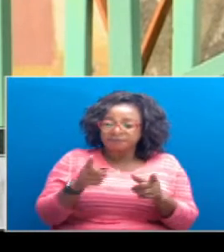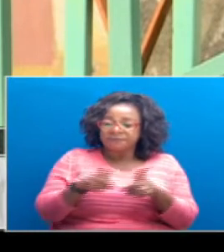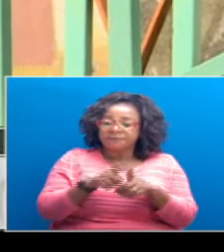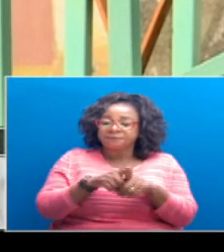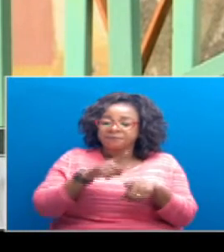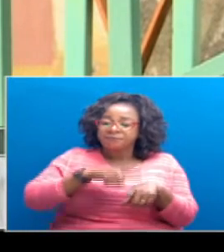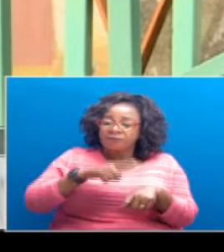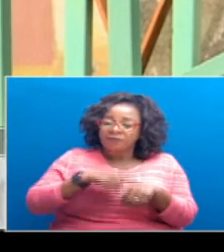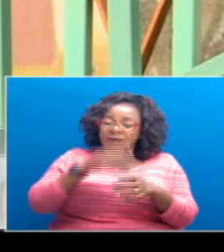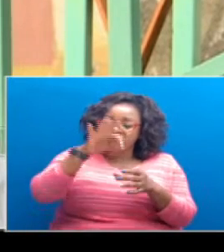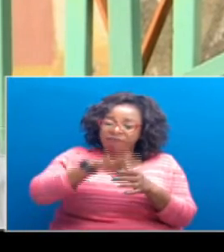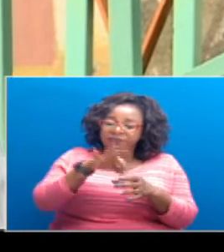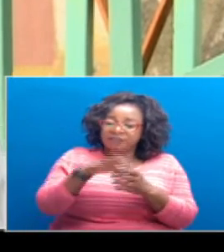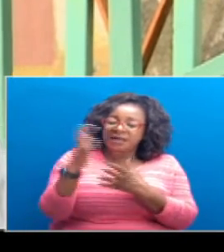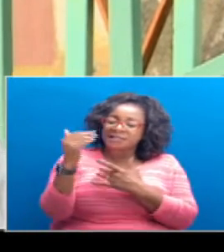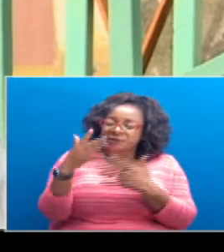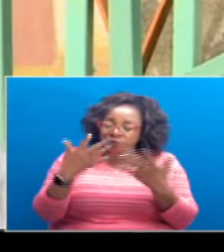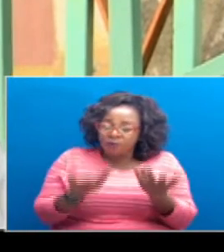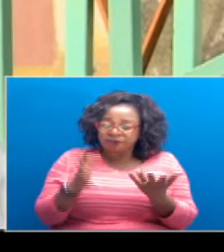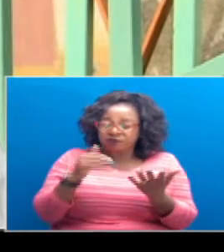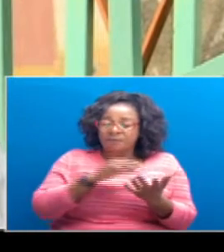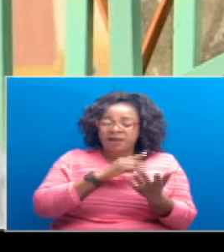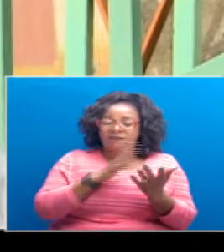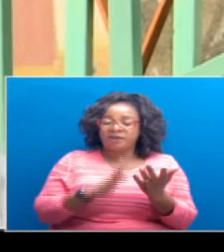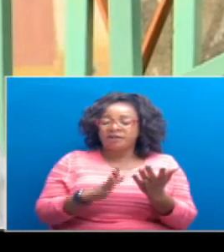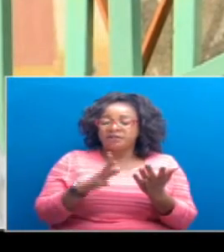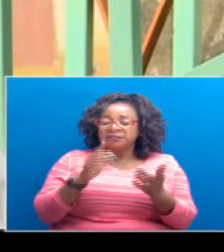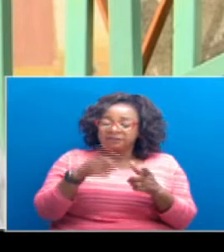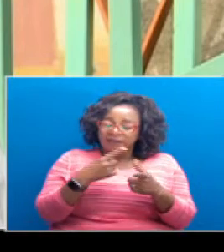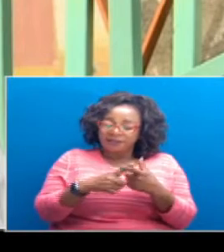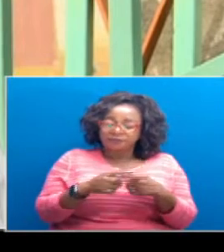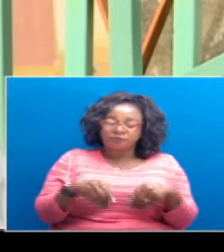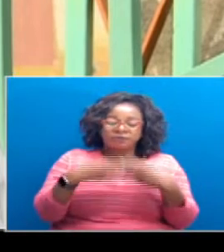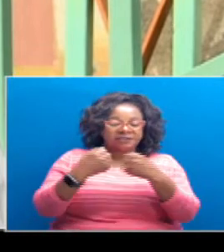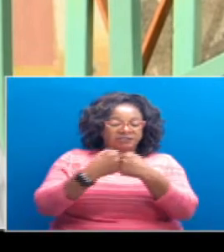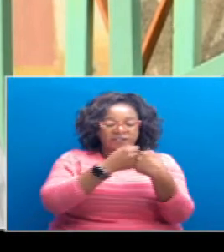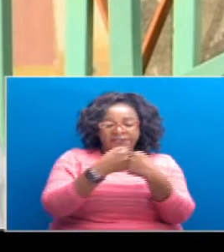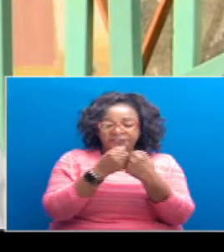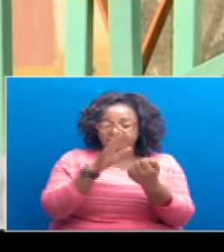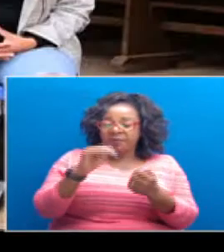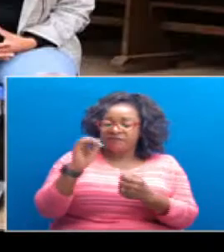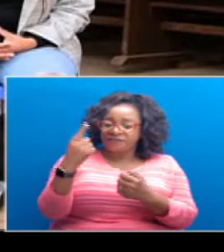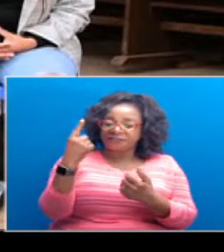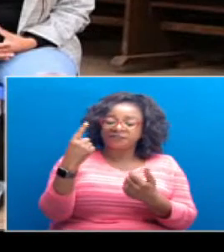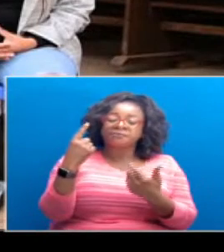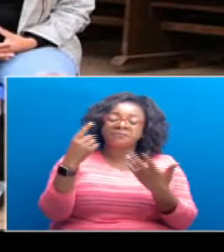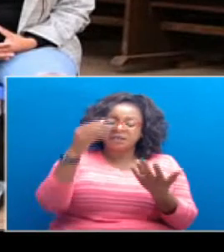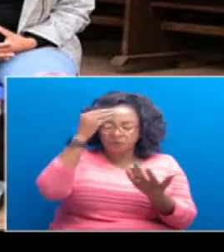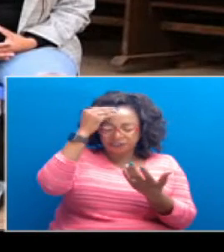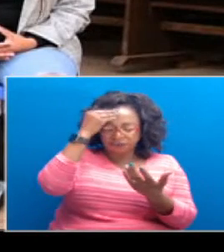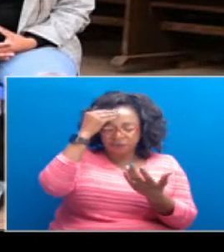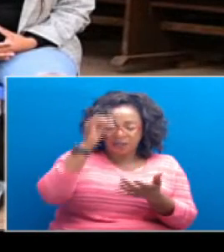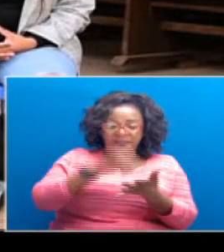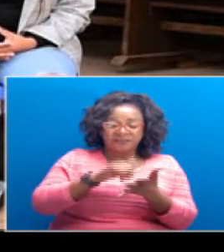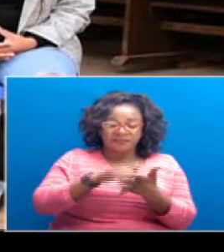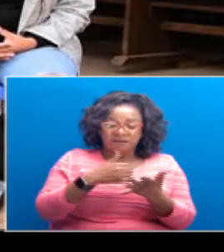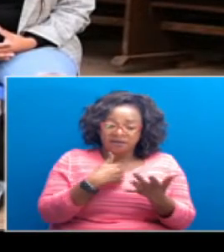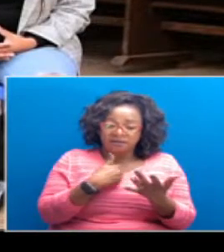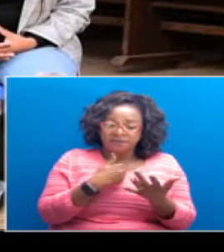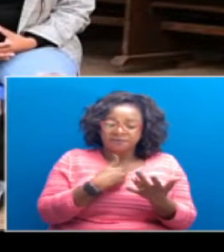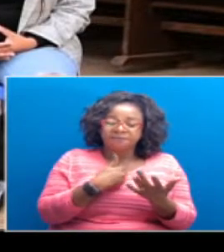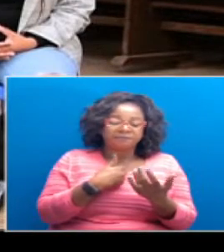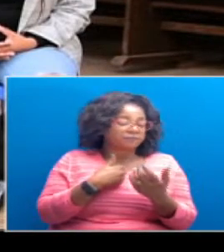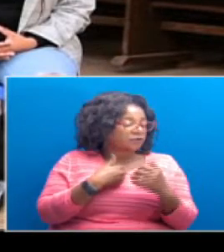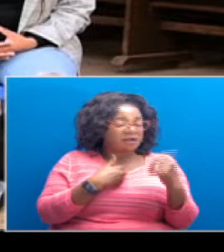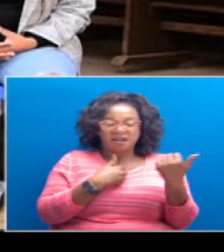voting, what do I expect from my governor? And therefore, we had the first challenge from the first governor. The kind of legislations that were registered were